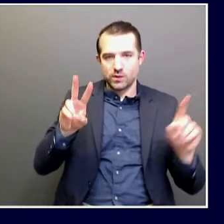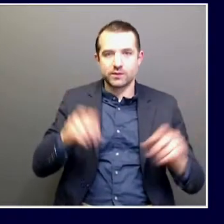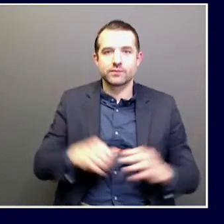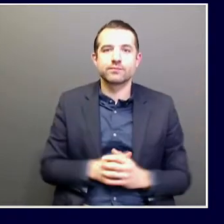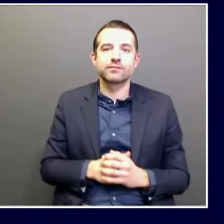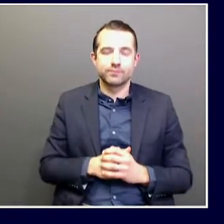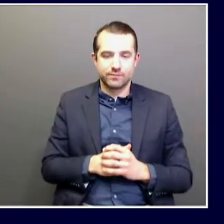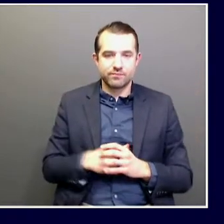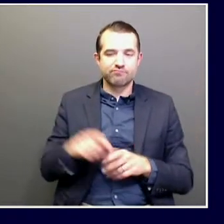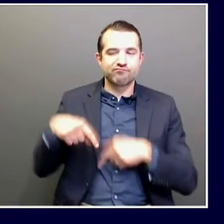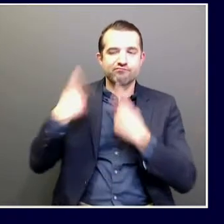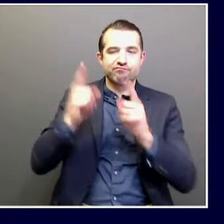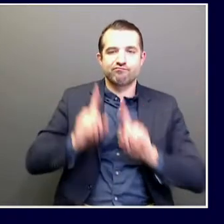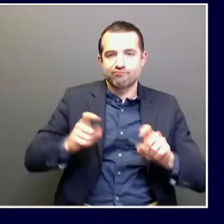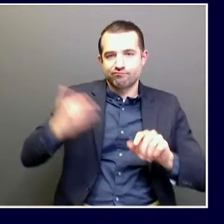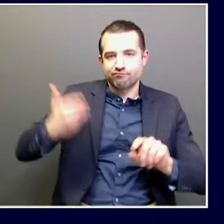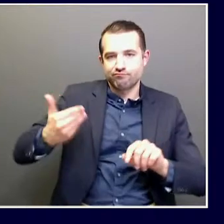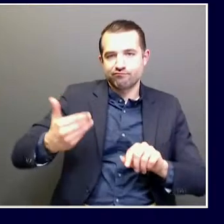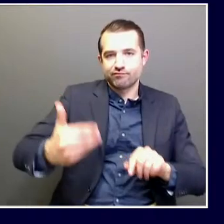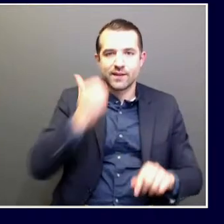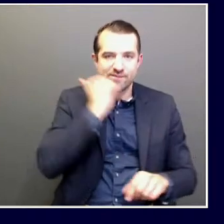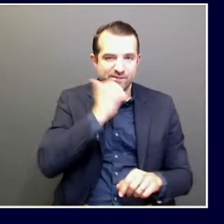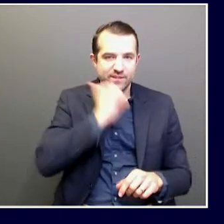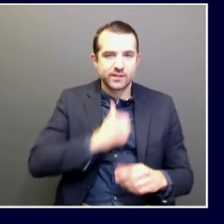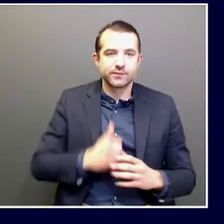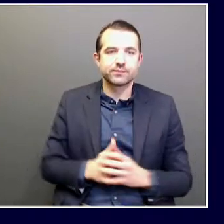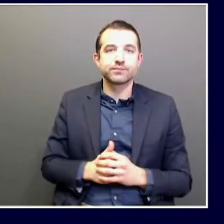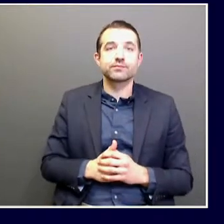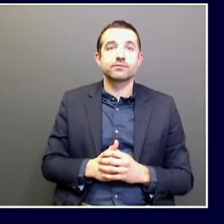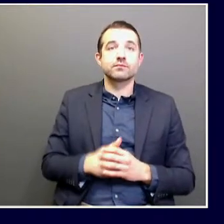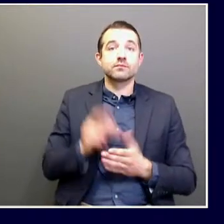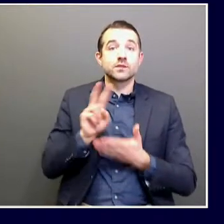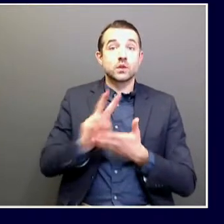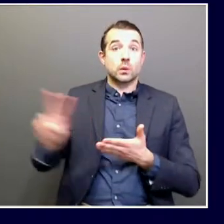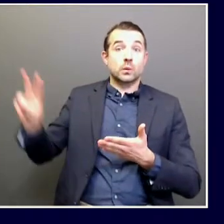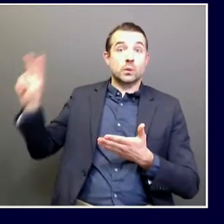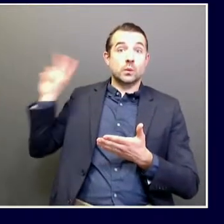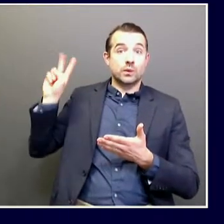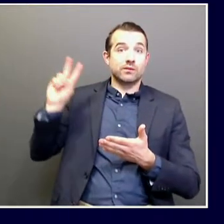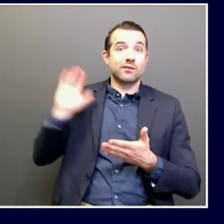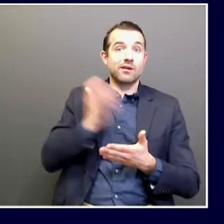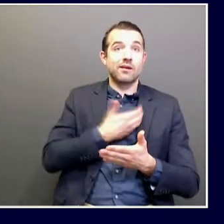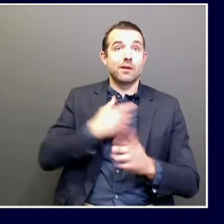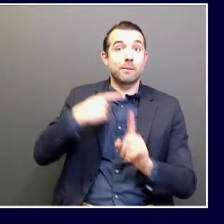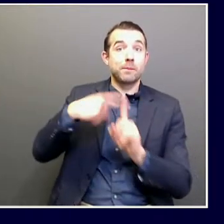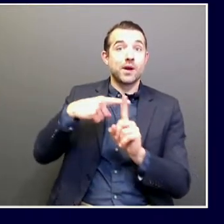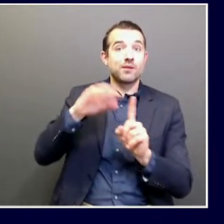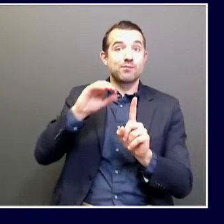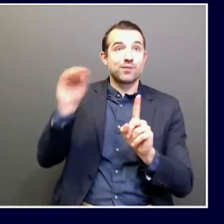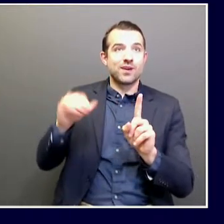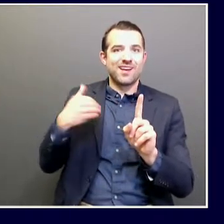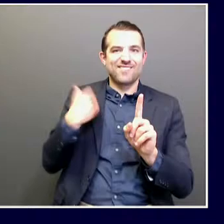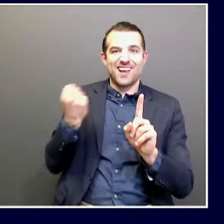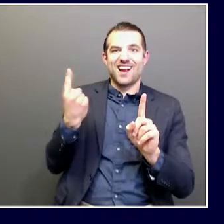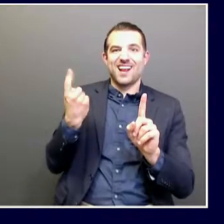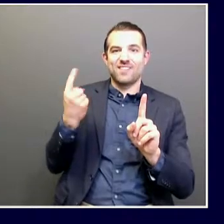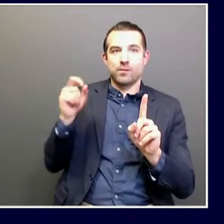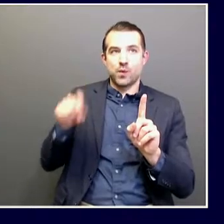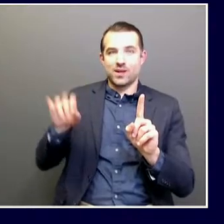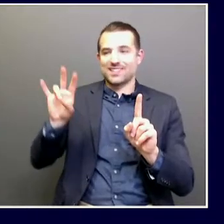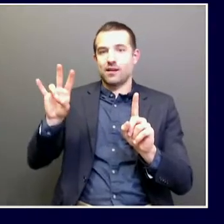one incubation period ago, the positivity rate in Maine was 11.7%, and today it's